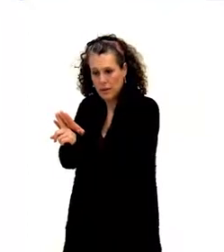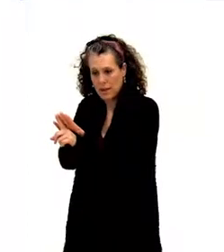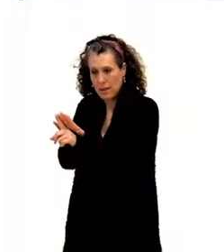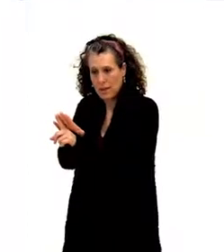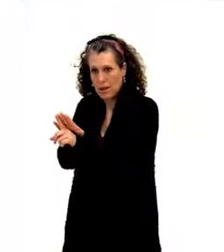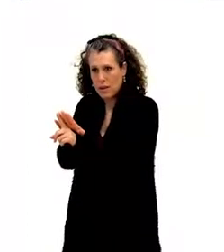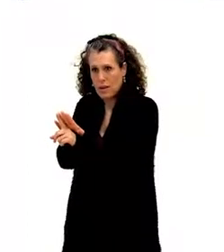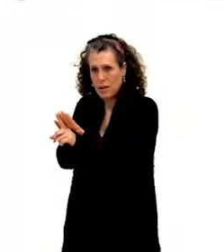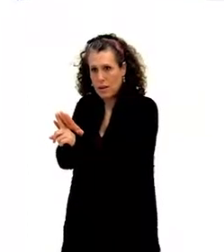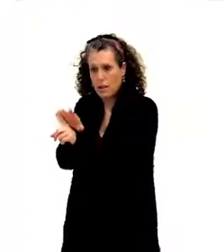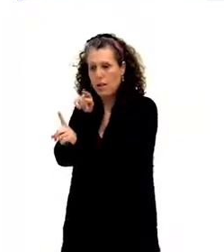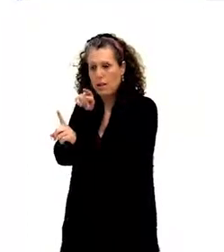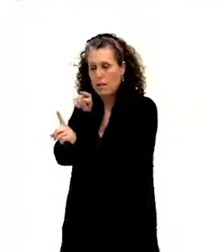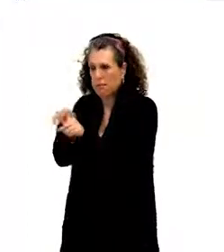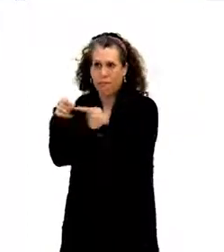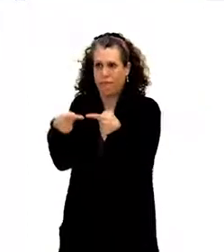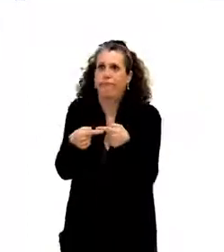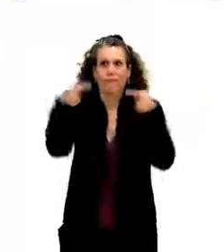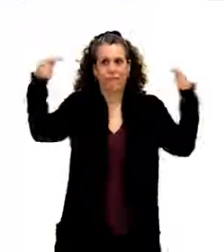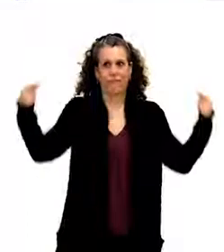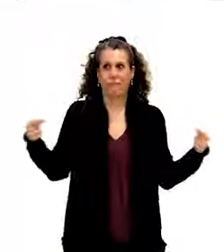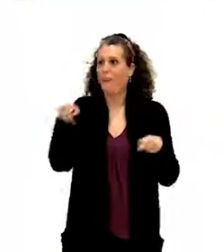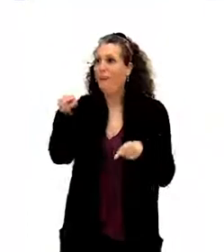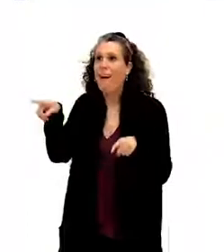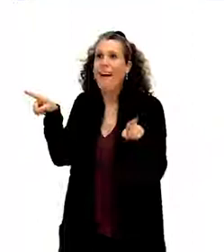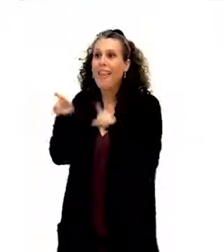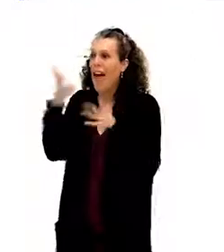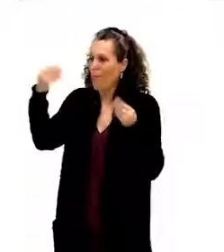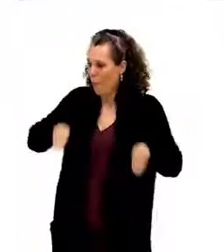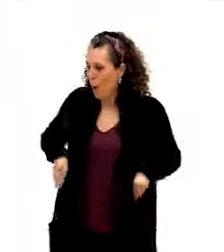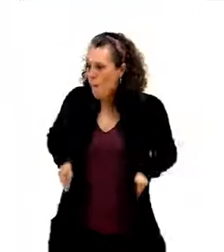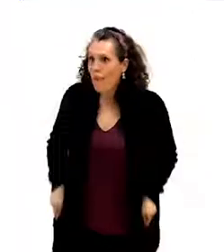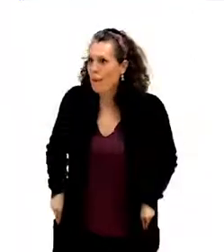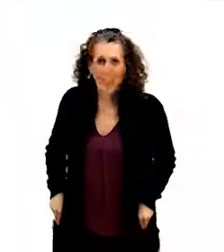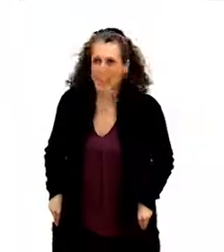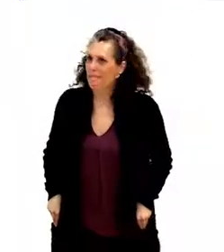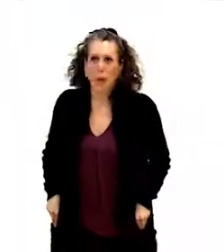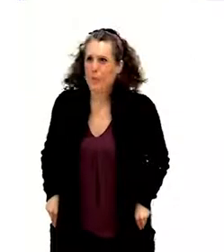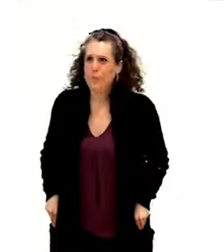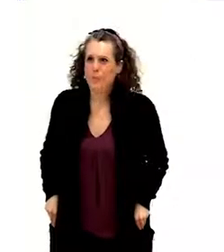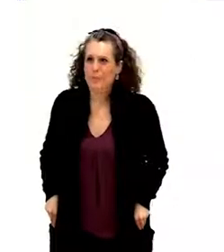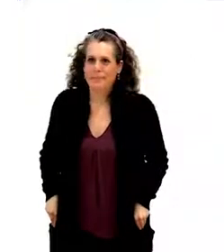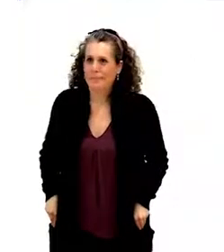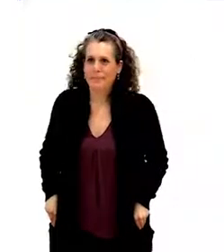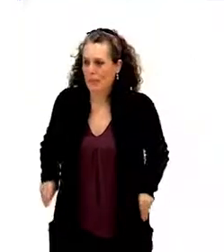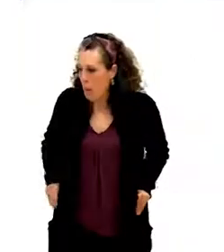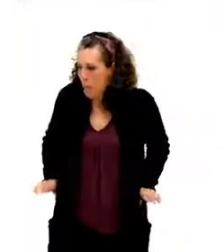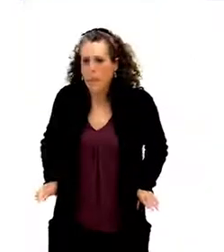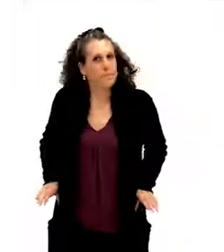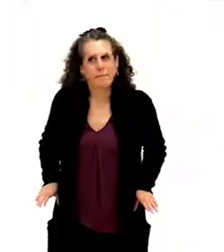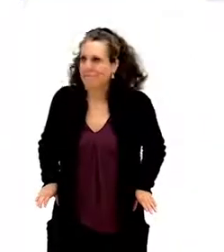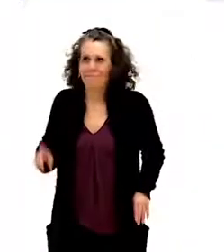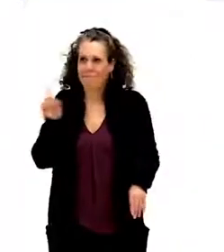interest do not have the element of profitability, only the